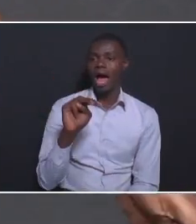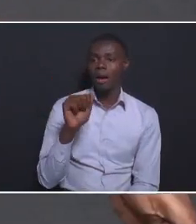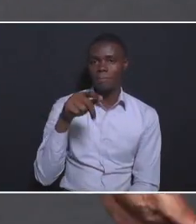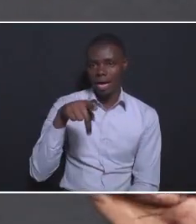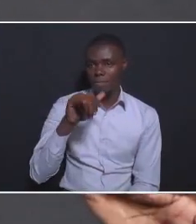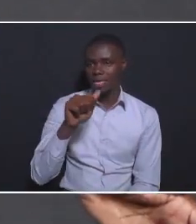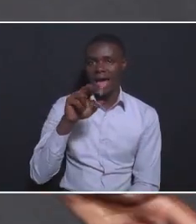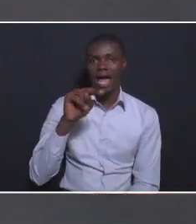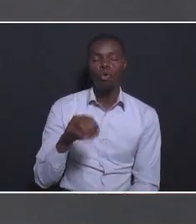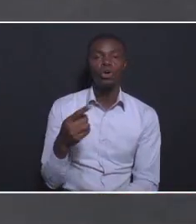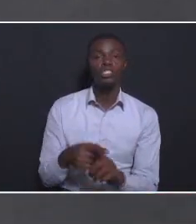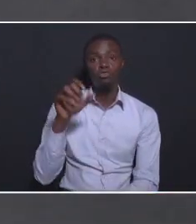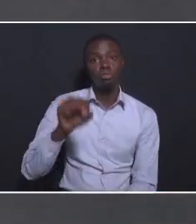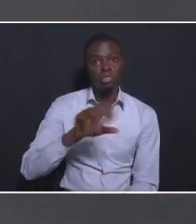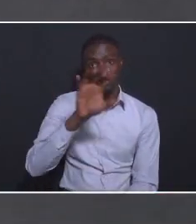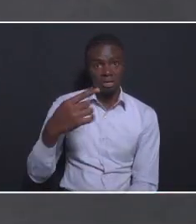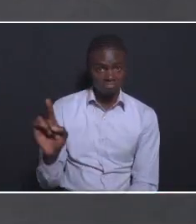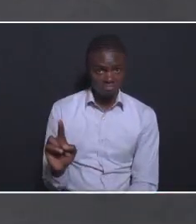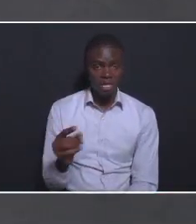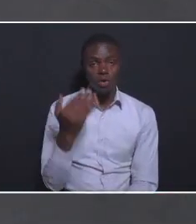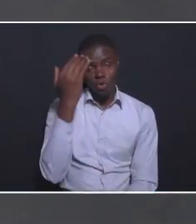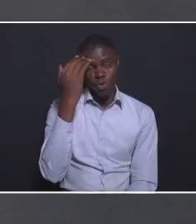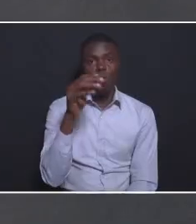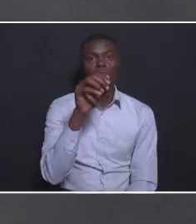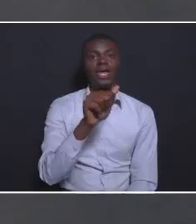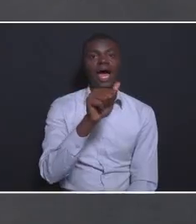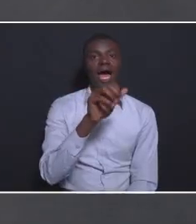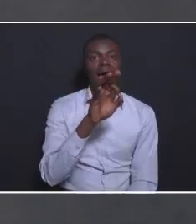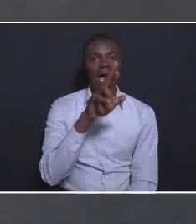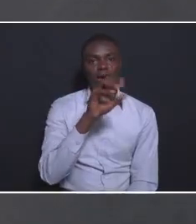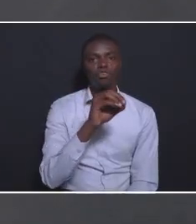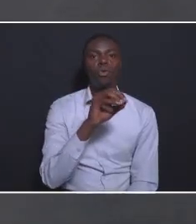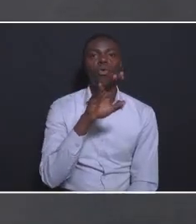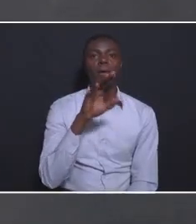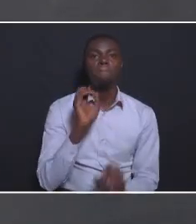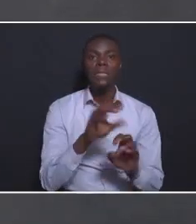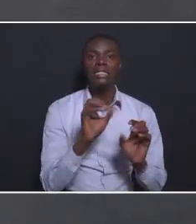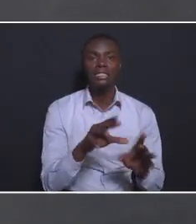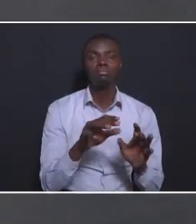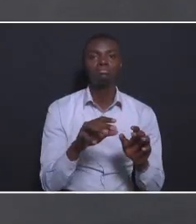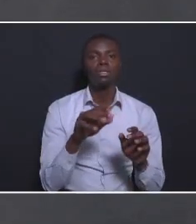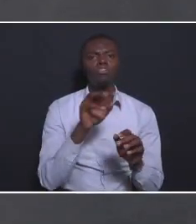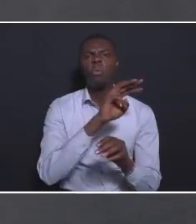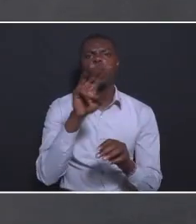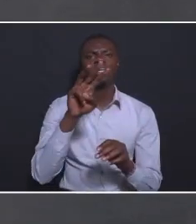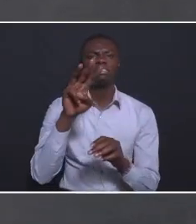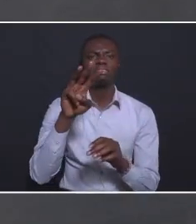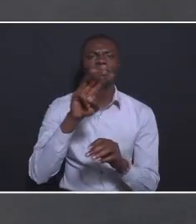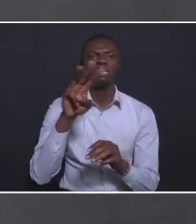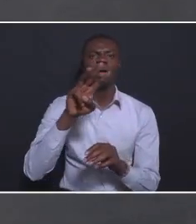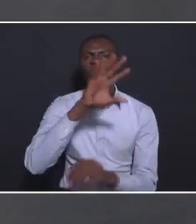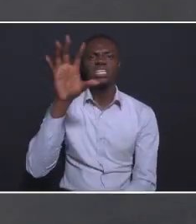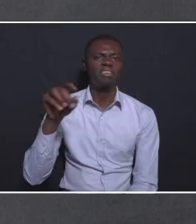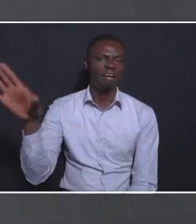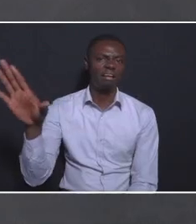South Africa, right? We know that Afrobeats, or what they have called Afrobeats, is coming synonymously,